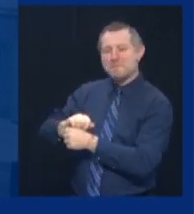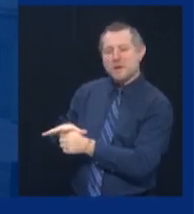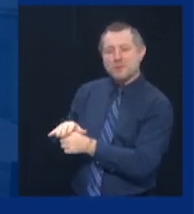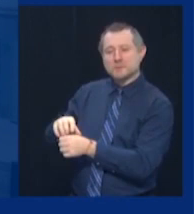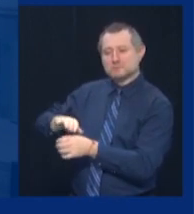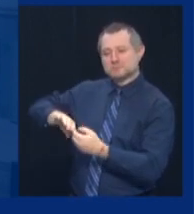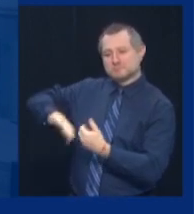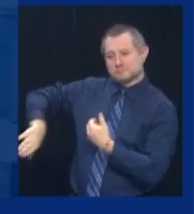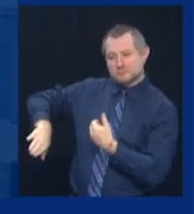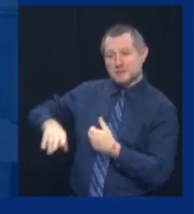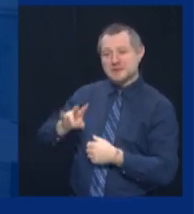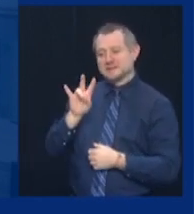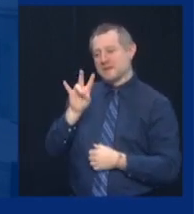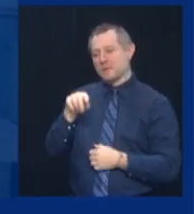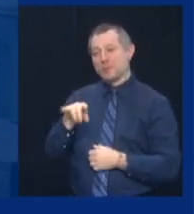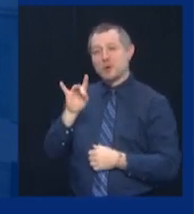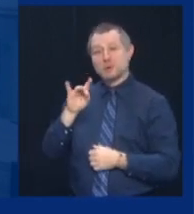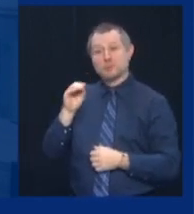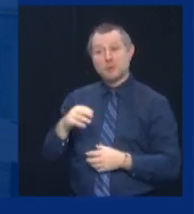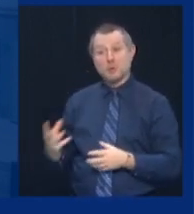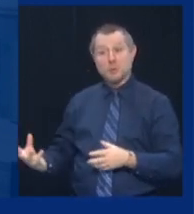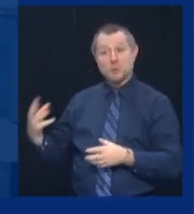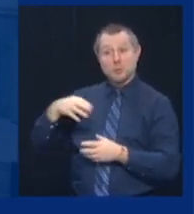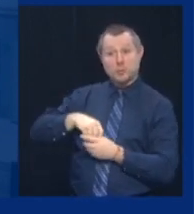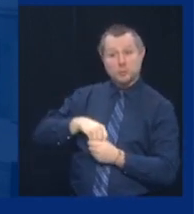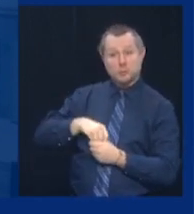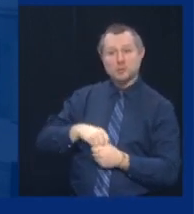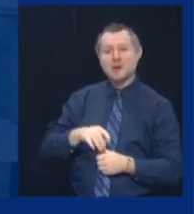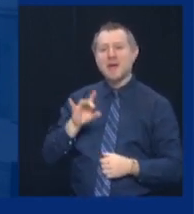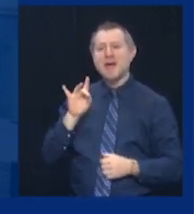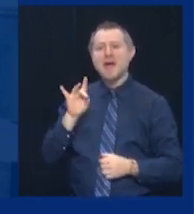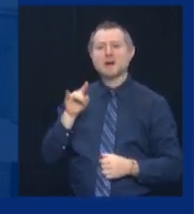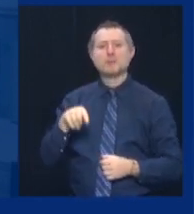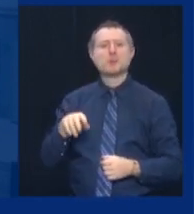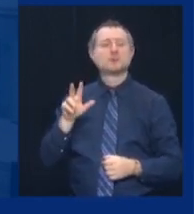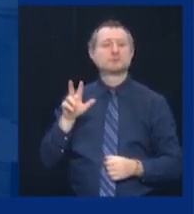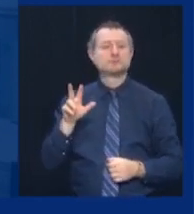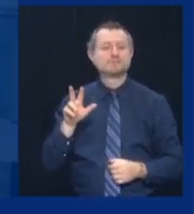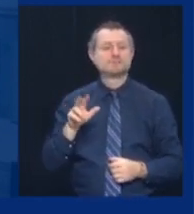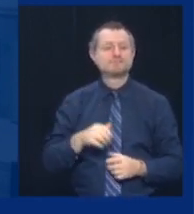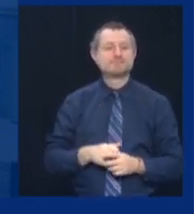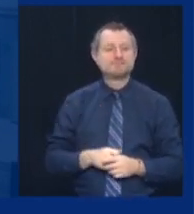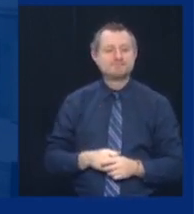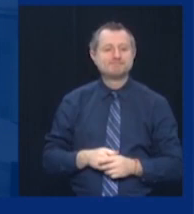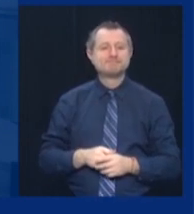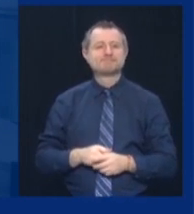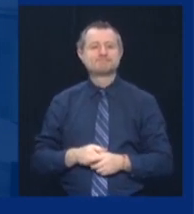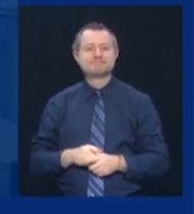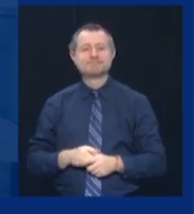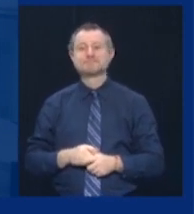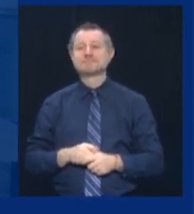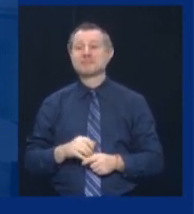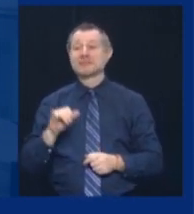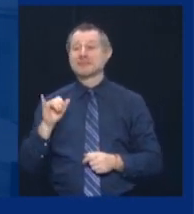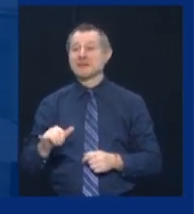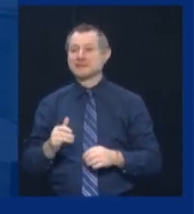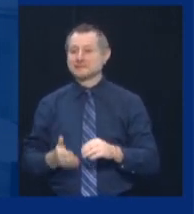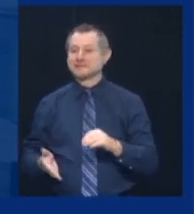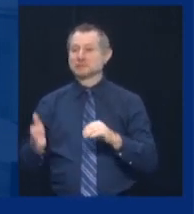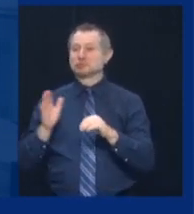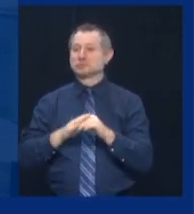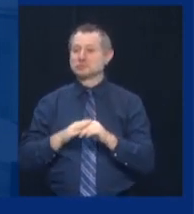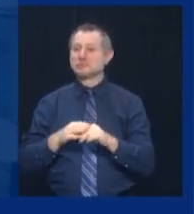with microclusters 8.3. That is an increase from the 5.9